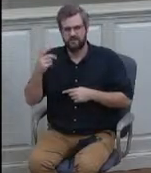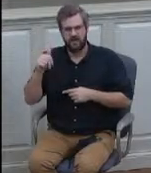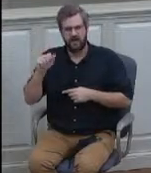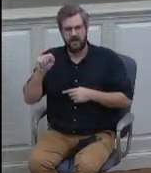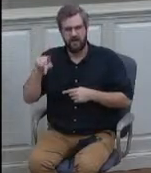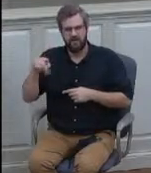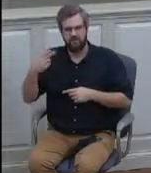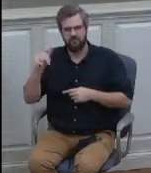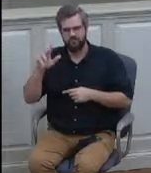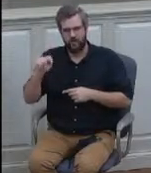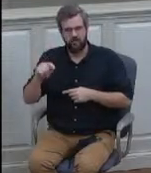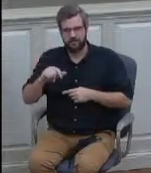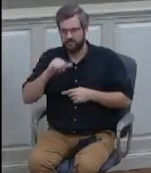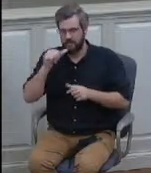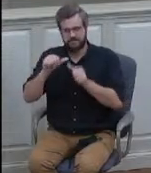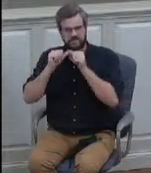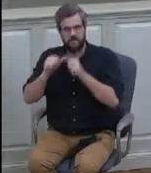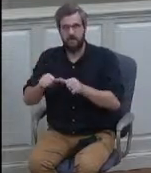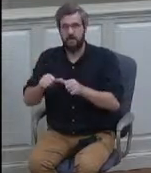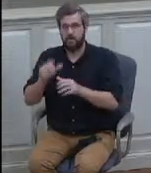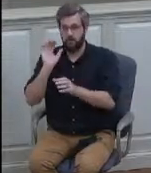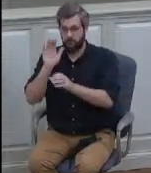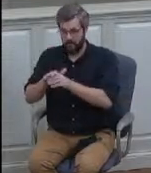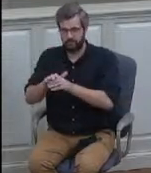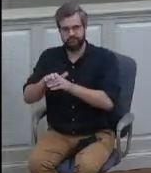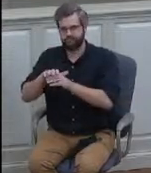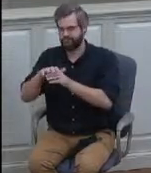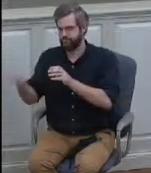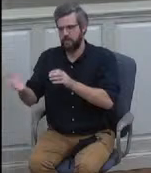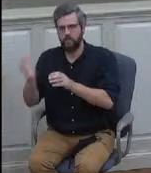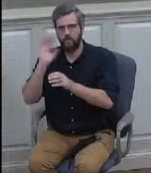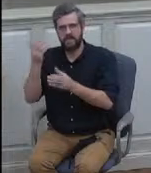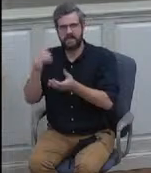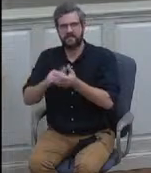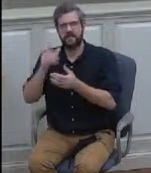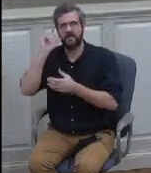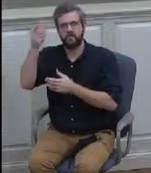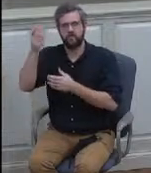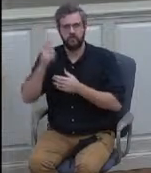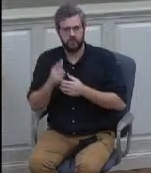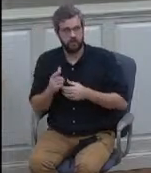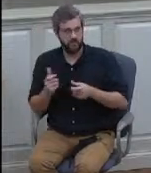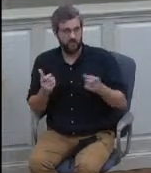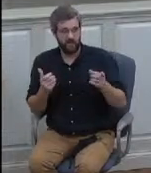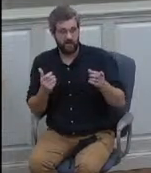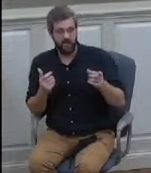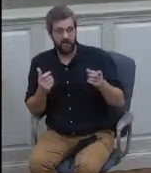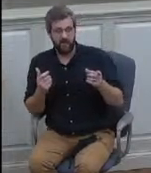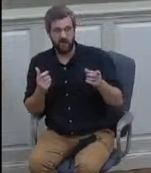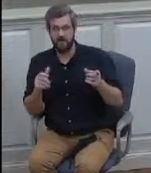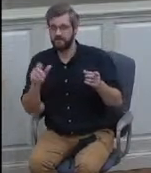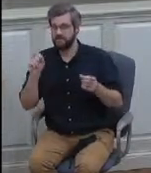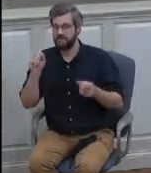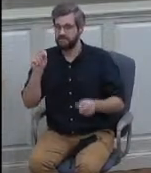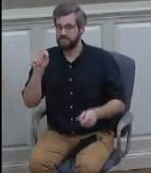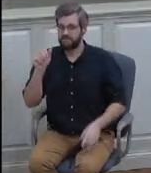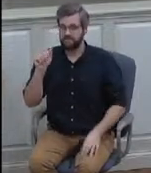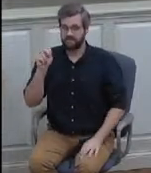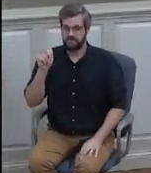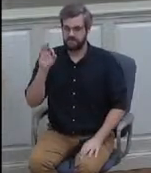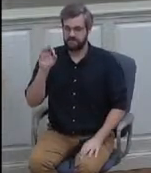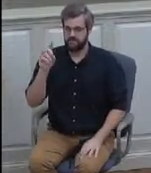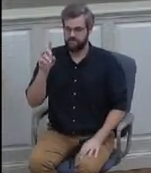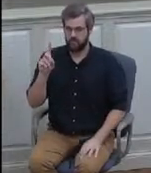it's going to come out again. But we'll keep after. We had a fairly large cut on Stanford Avenue in